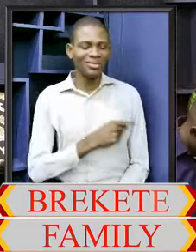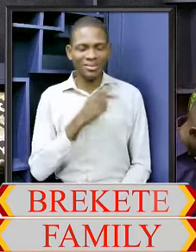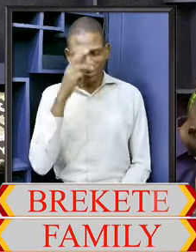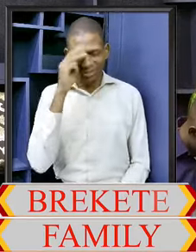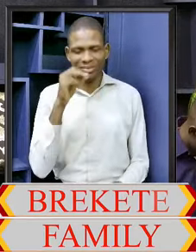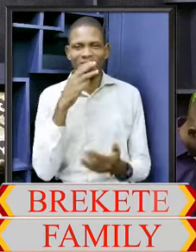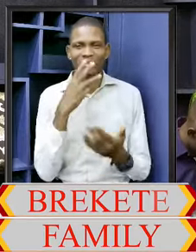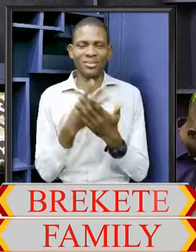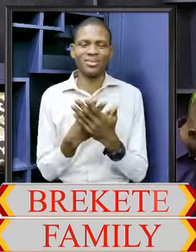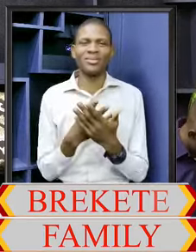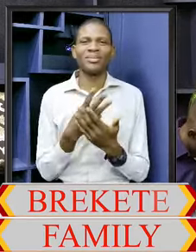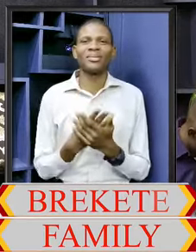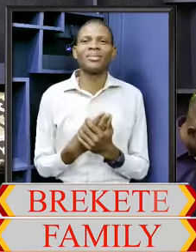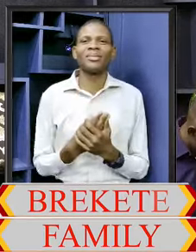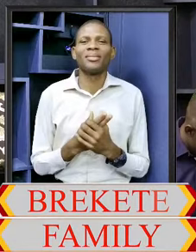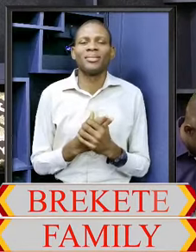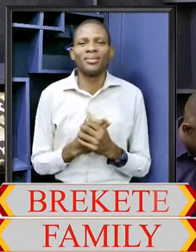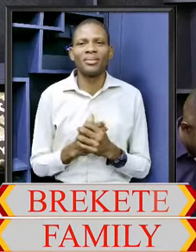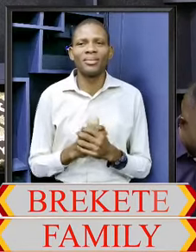well.